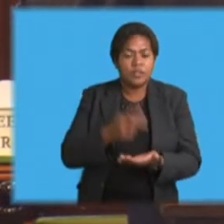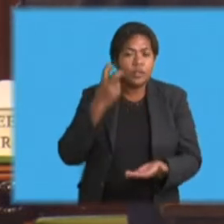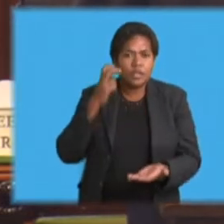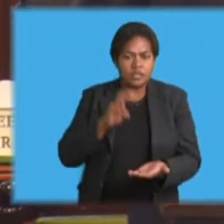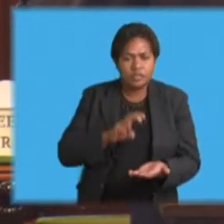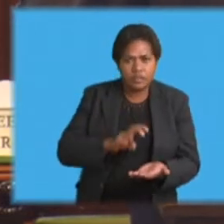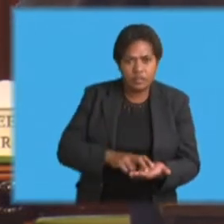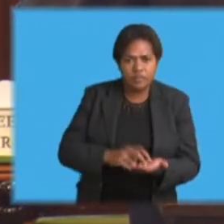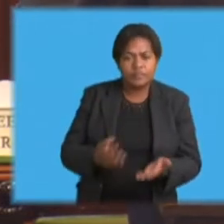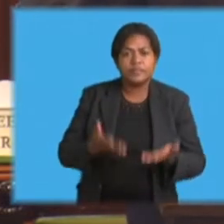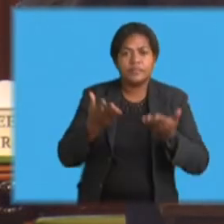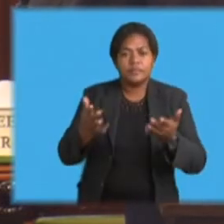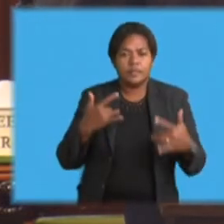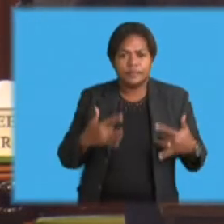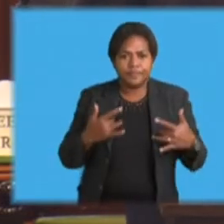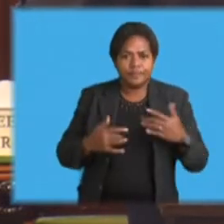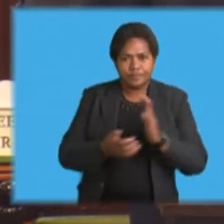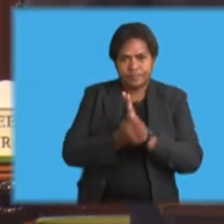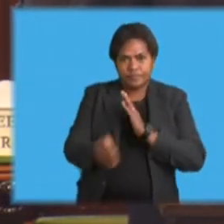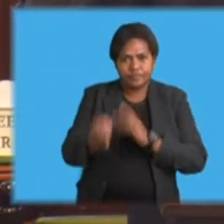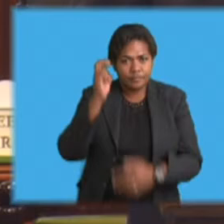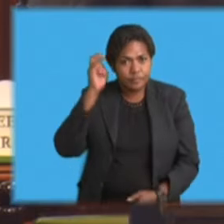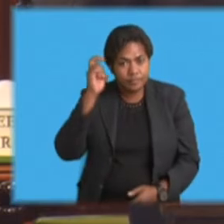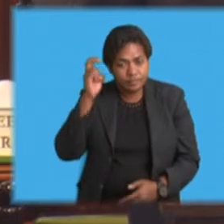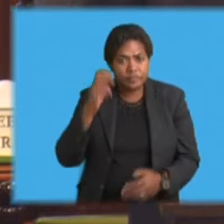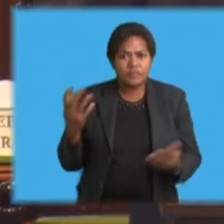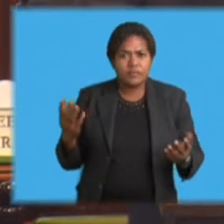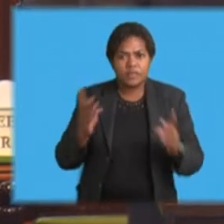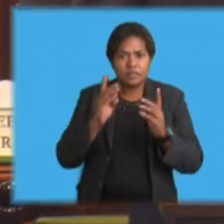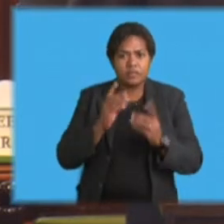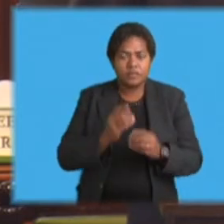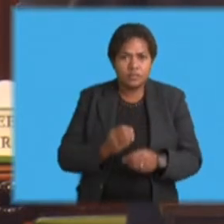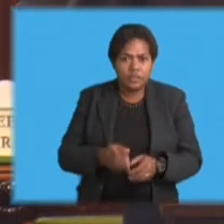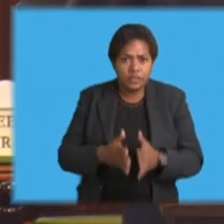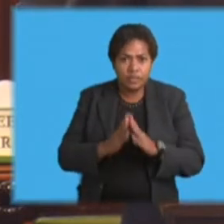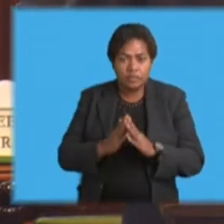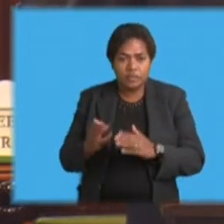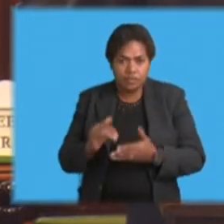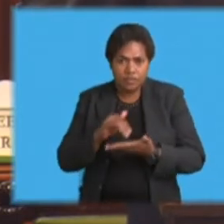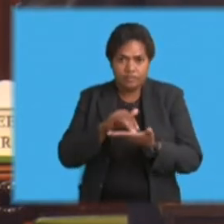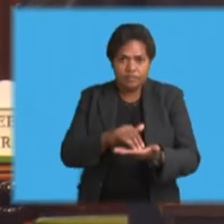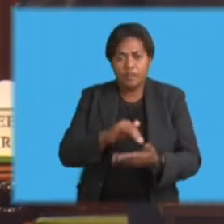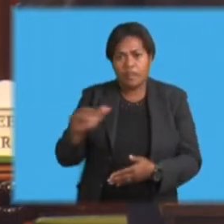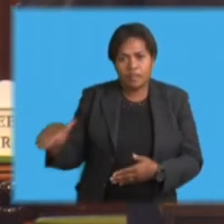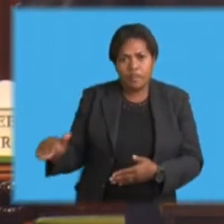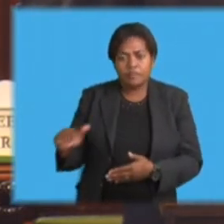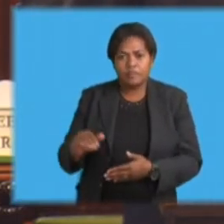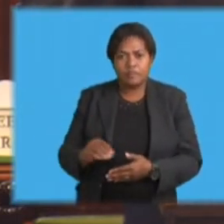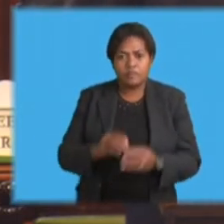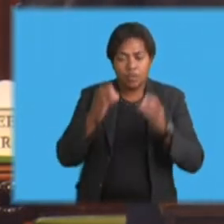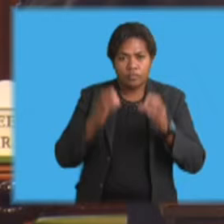they are given life skills training. And this training is designed to help them, to develop them holistically, so that they can become